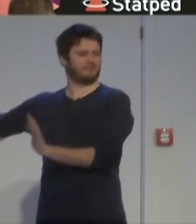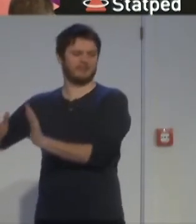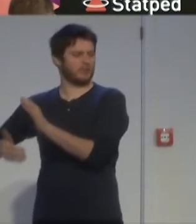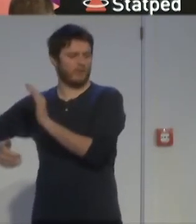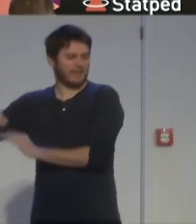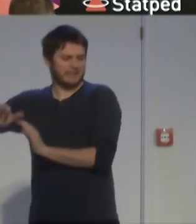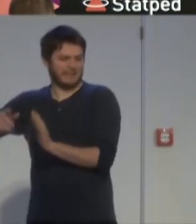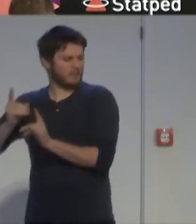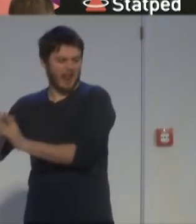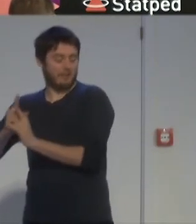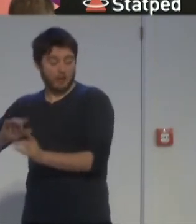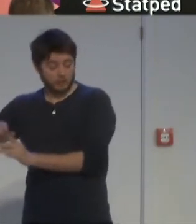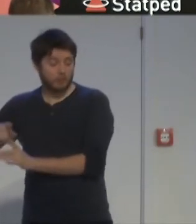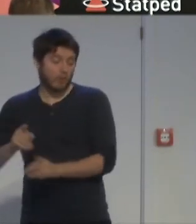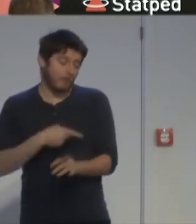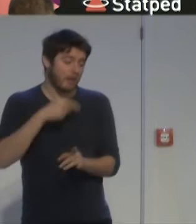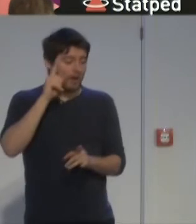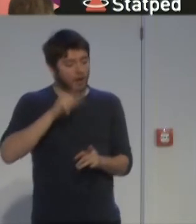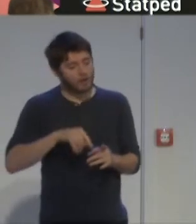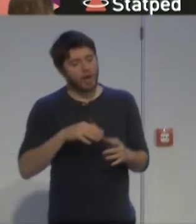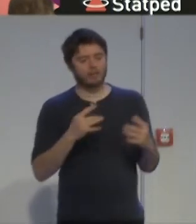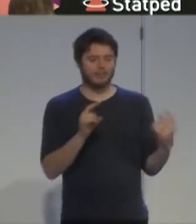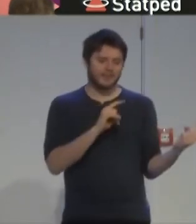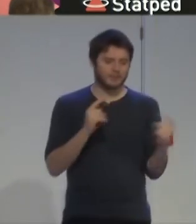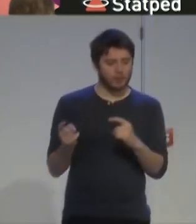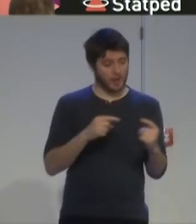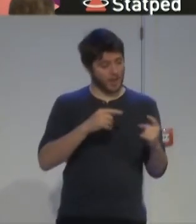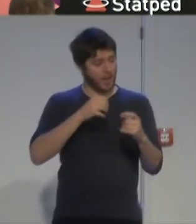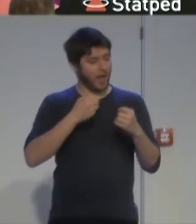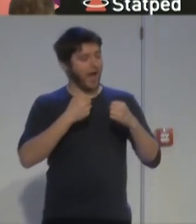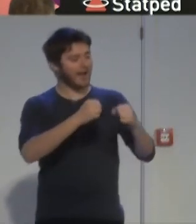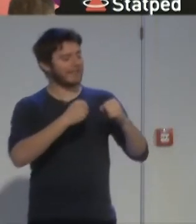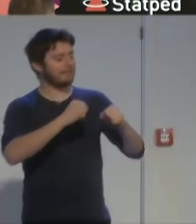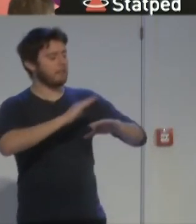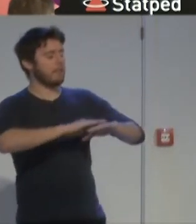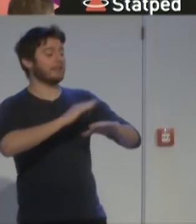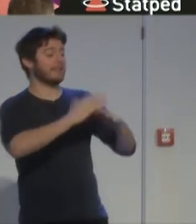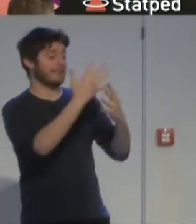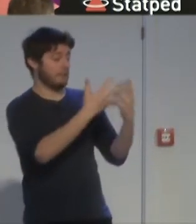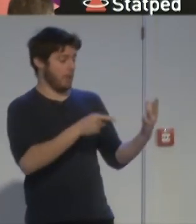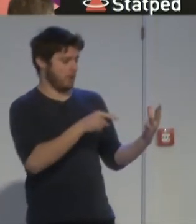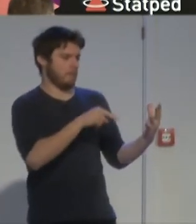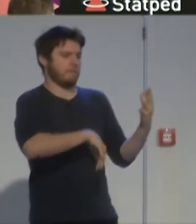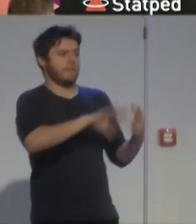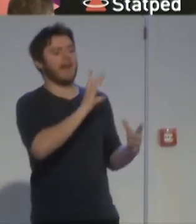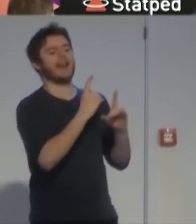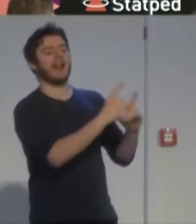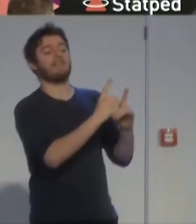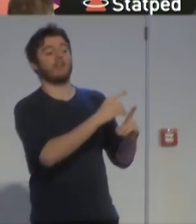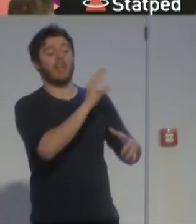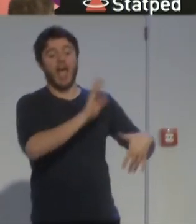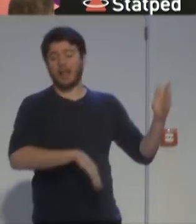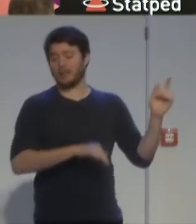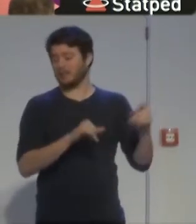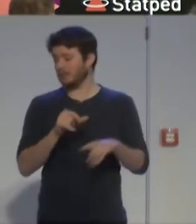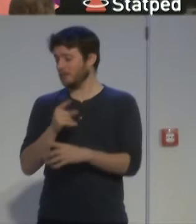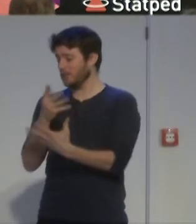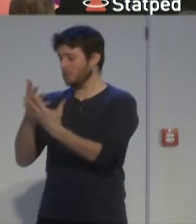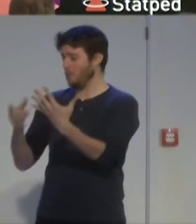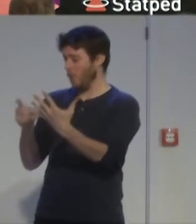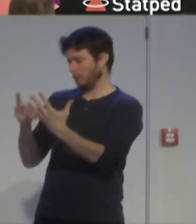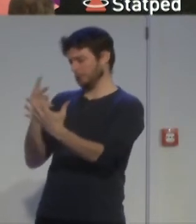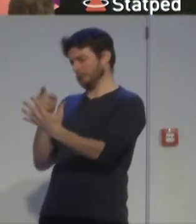So we can argue then that an activity-based understanding of language is more relevant than one that sees language as